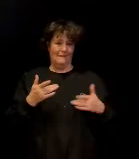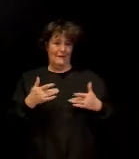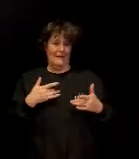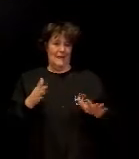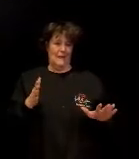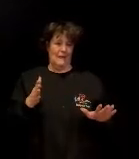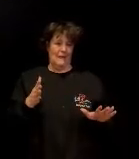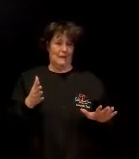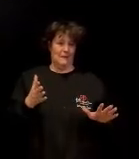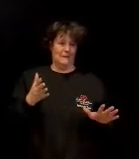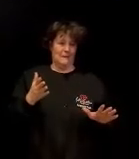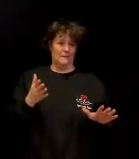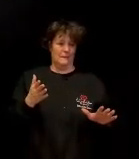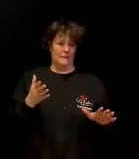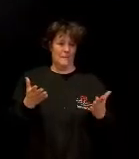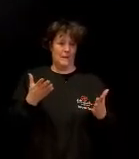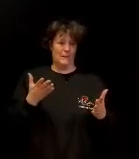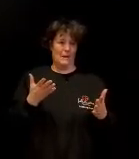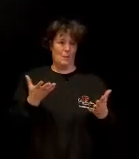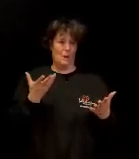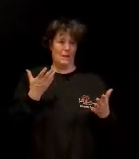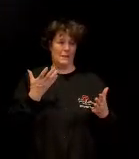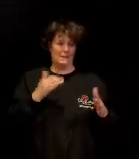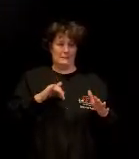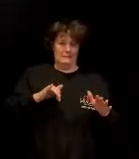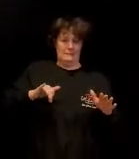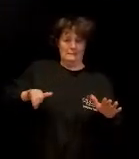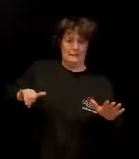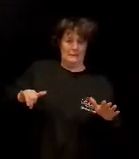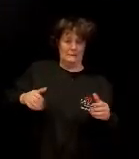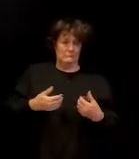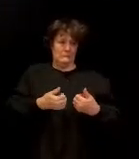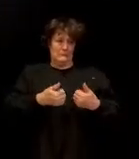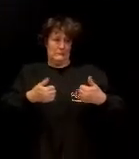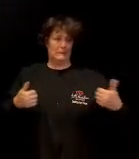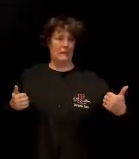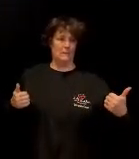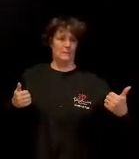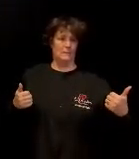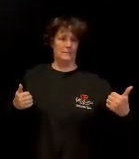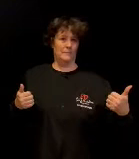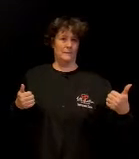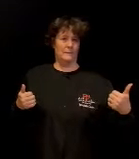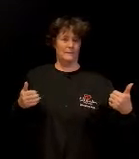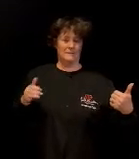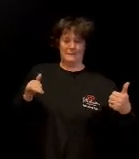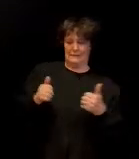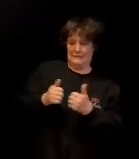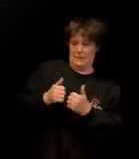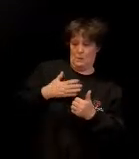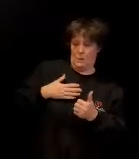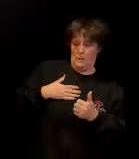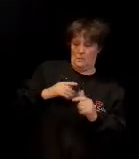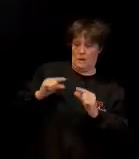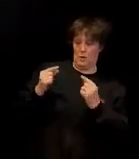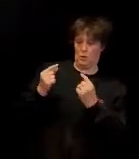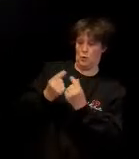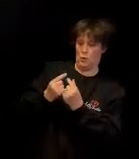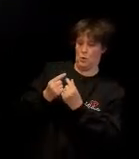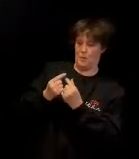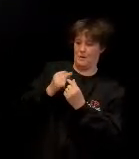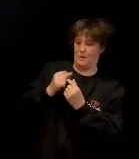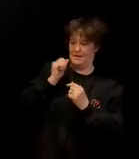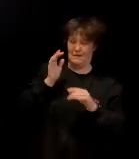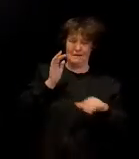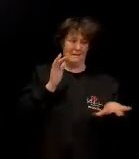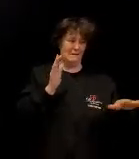not injected myself into their society there? Or would I have kept with just my group and not associated with